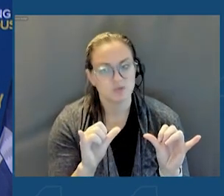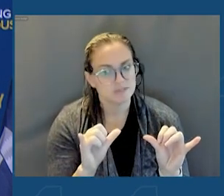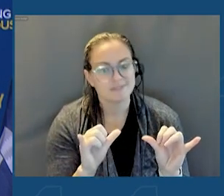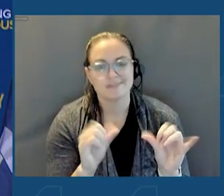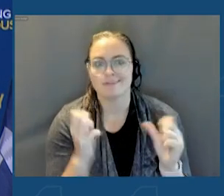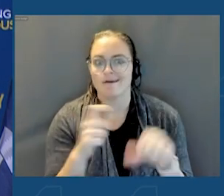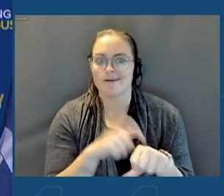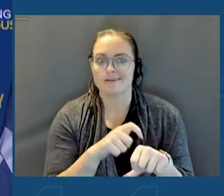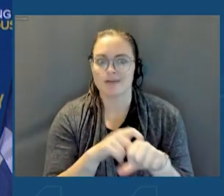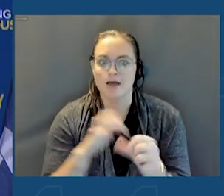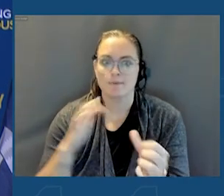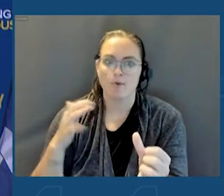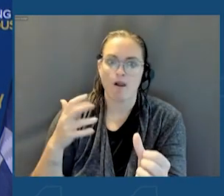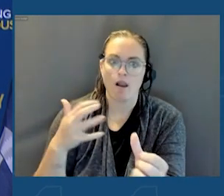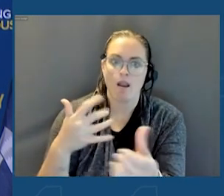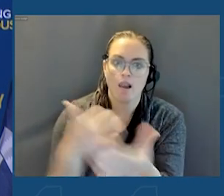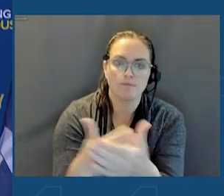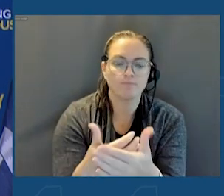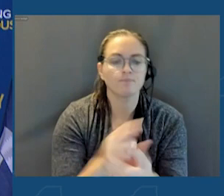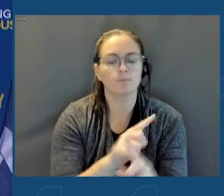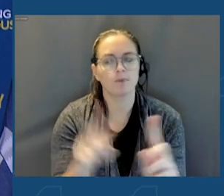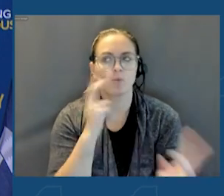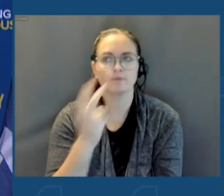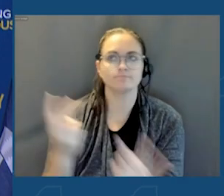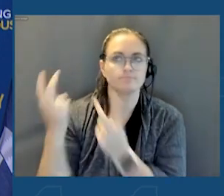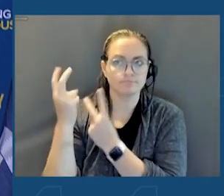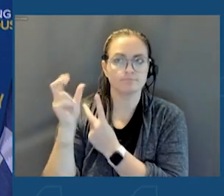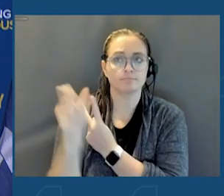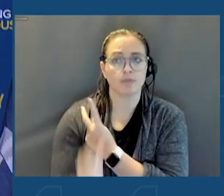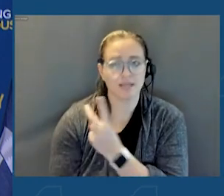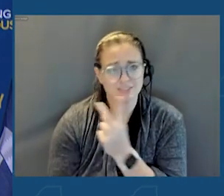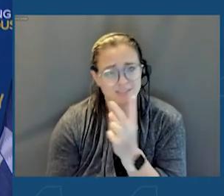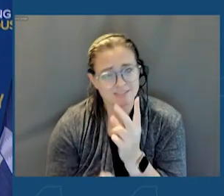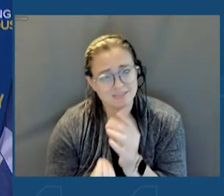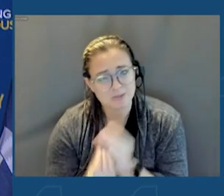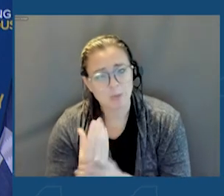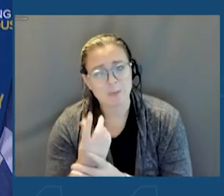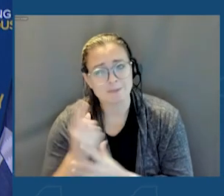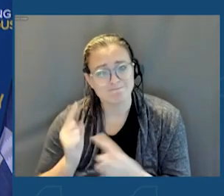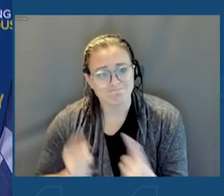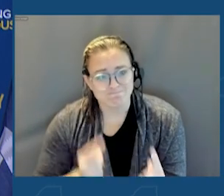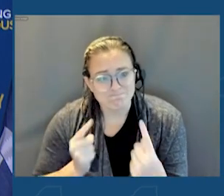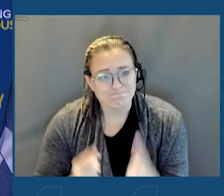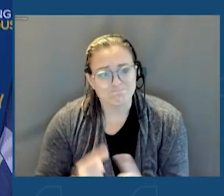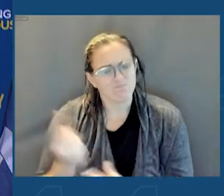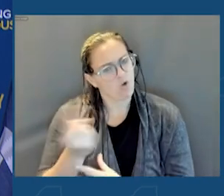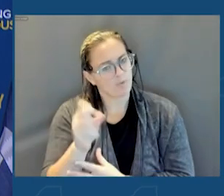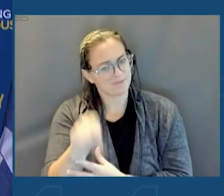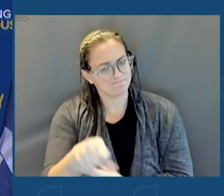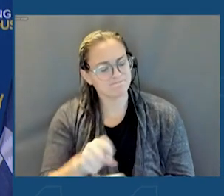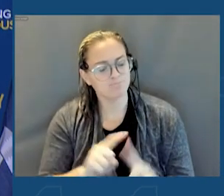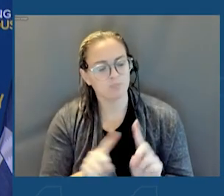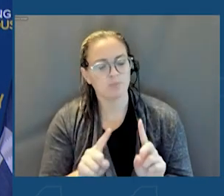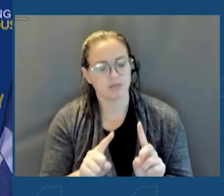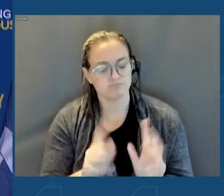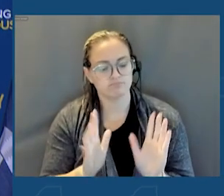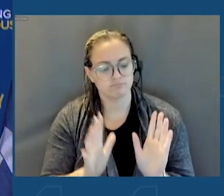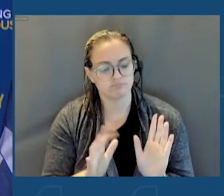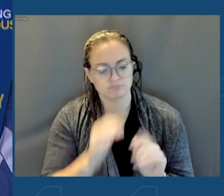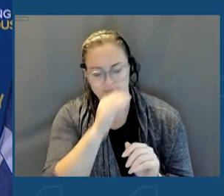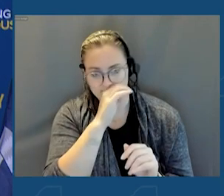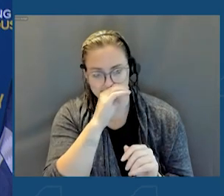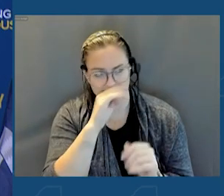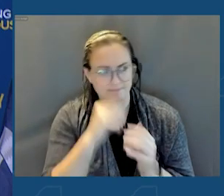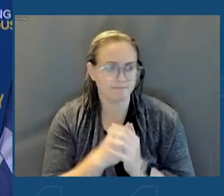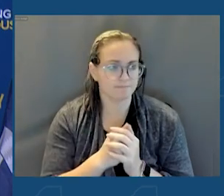time. But we will look back and say, yes, there were growing pains. There always are. But within a fair